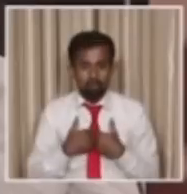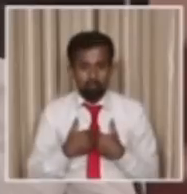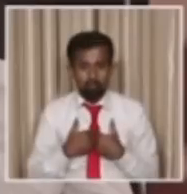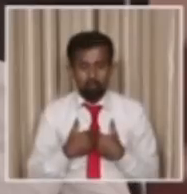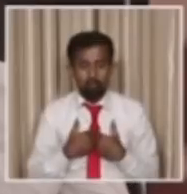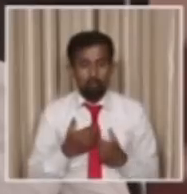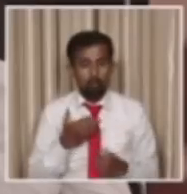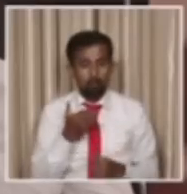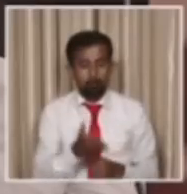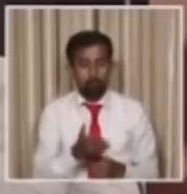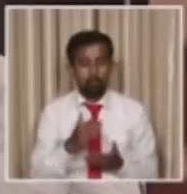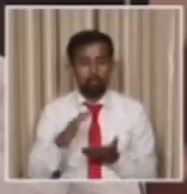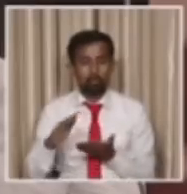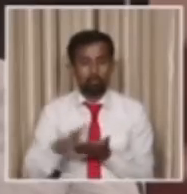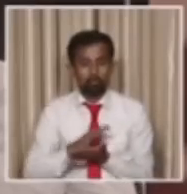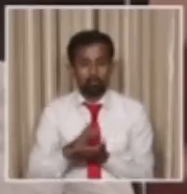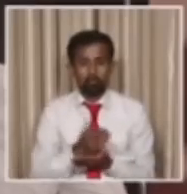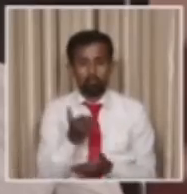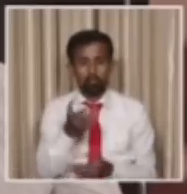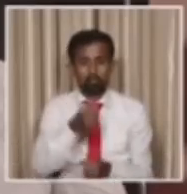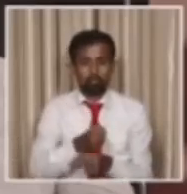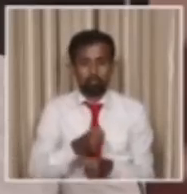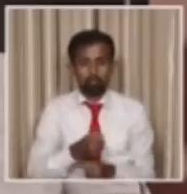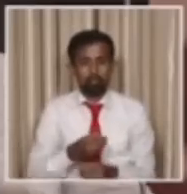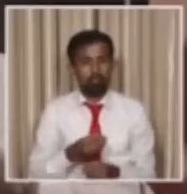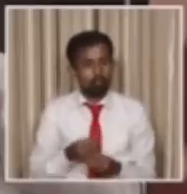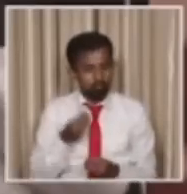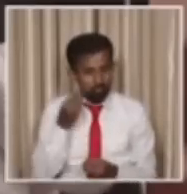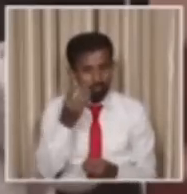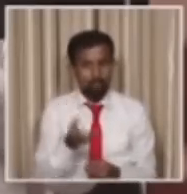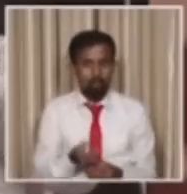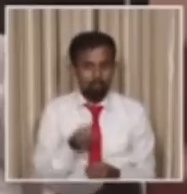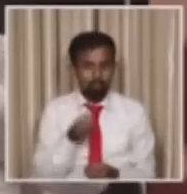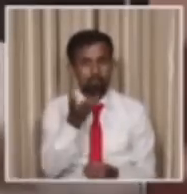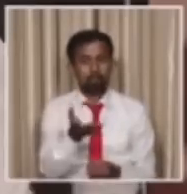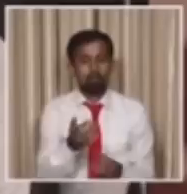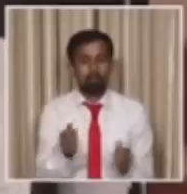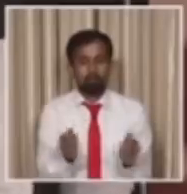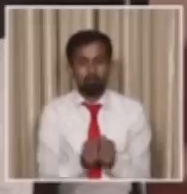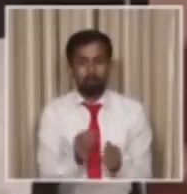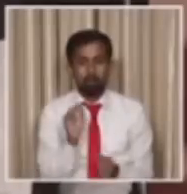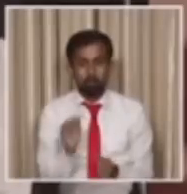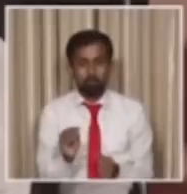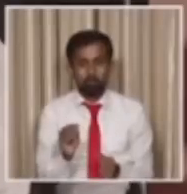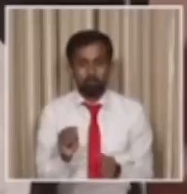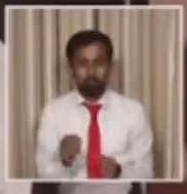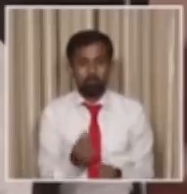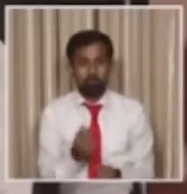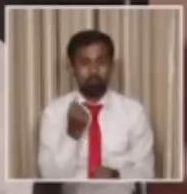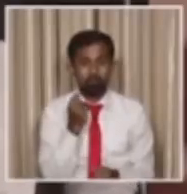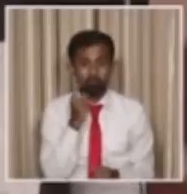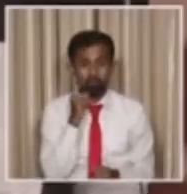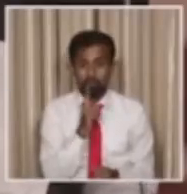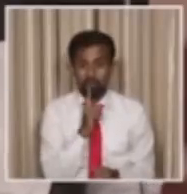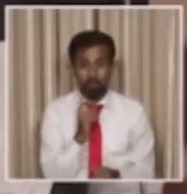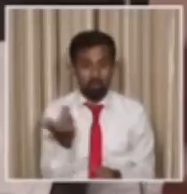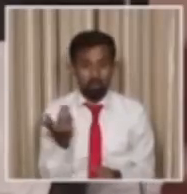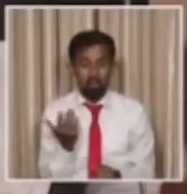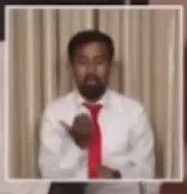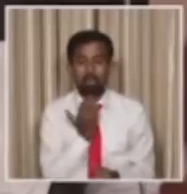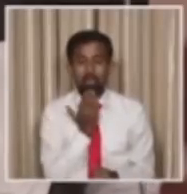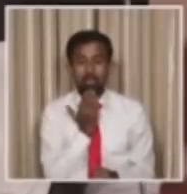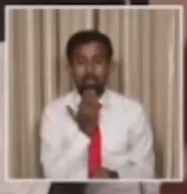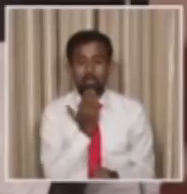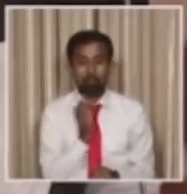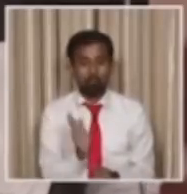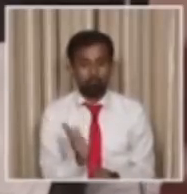providing support to your government, it would not make sense for the United States to conduct an additional investigation into